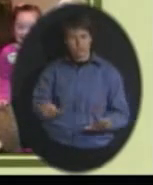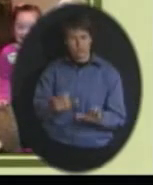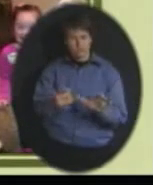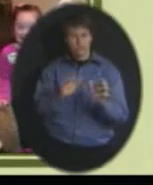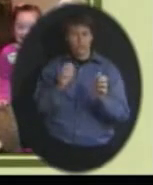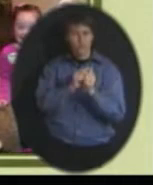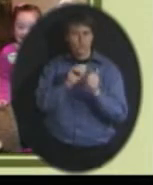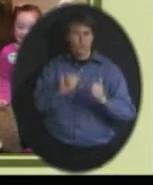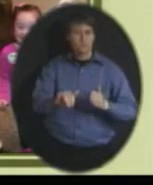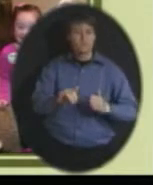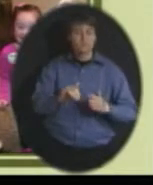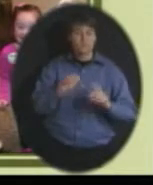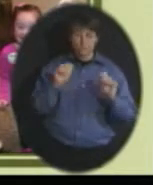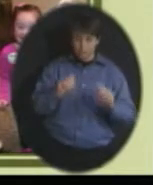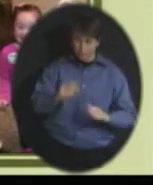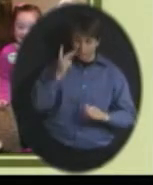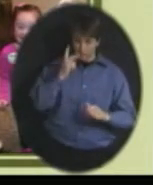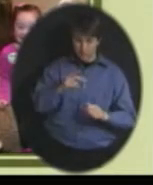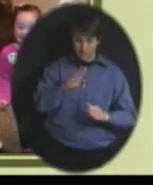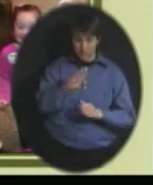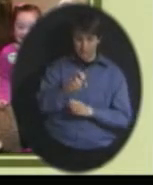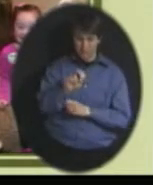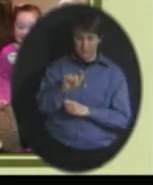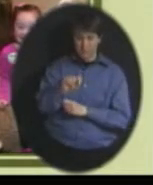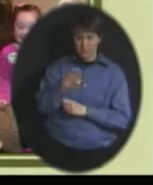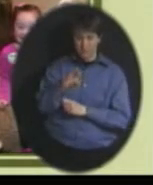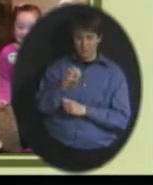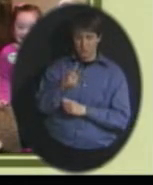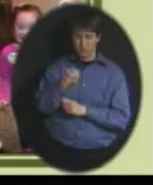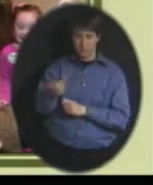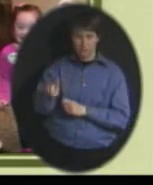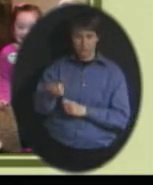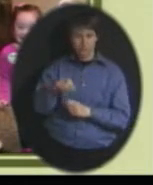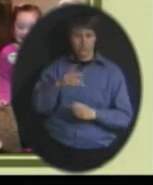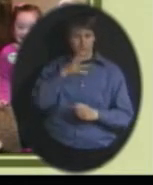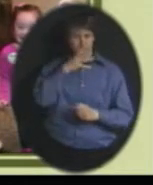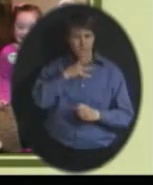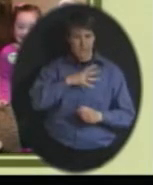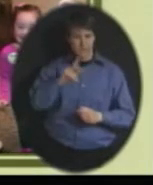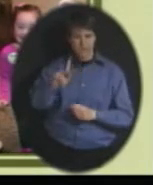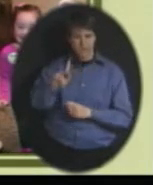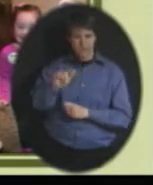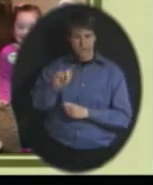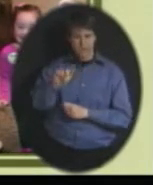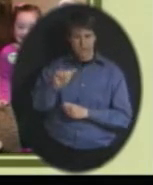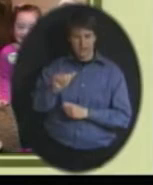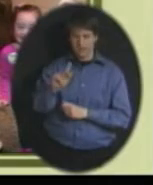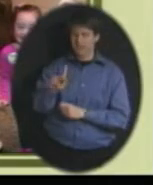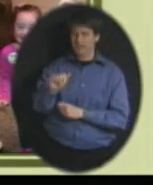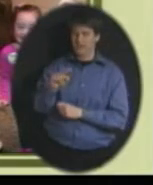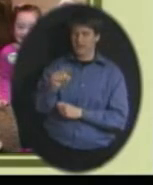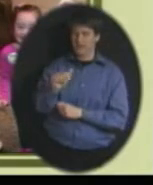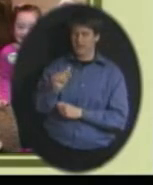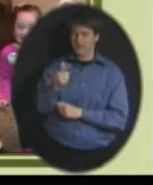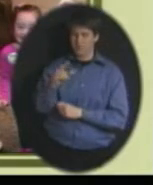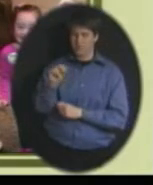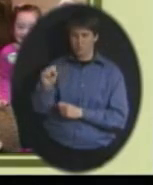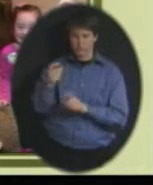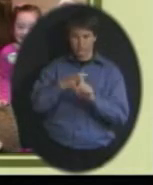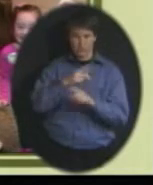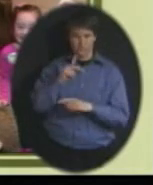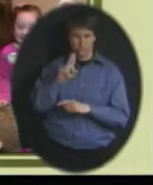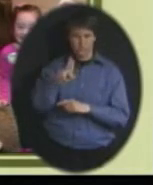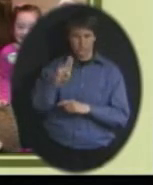those kickoffs. You can see here at Bentwood, we had the Lady Kangaroos from UMKC that visited and did